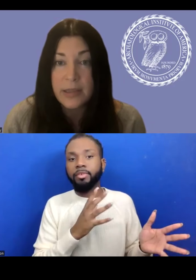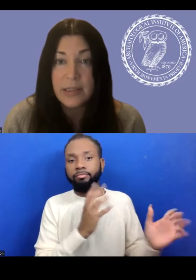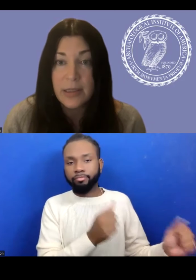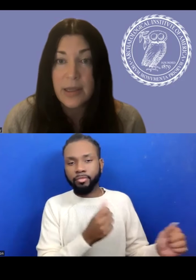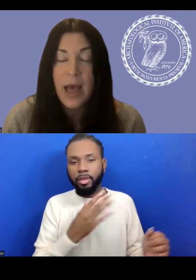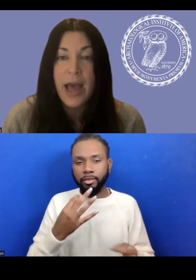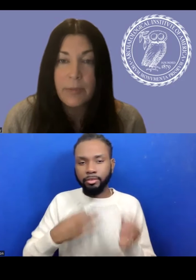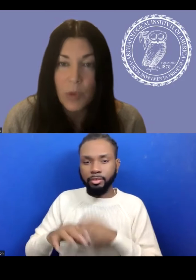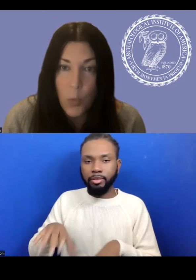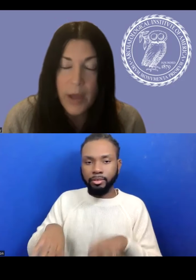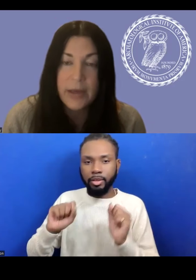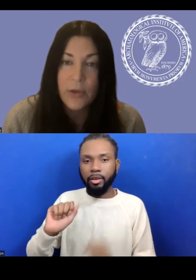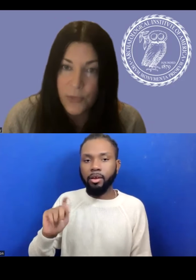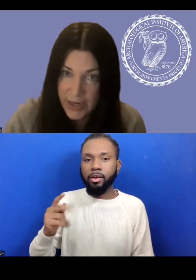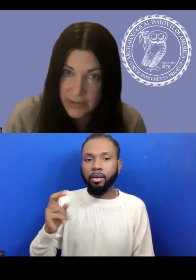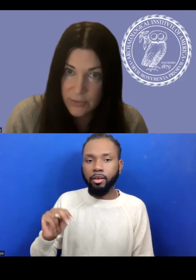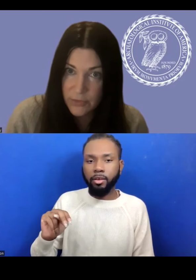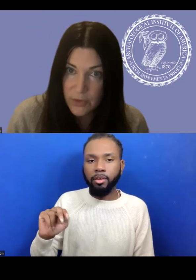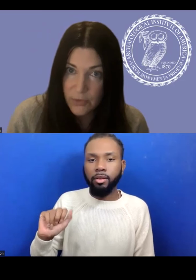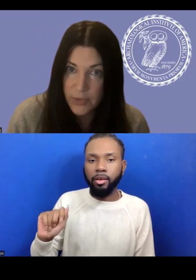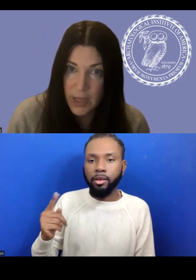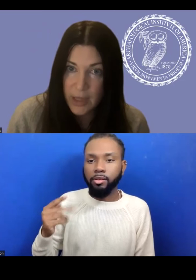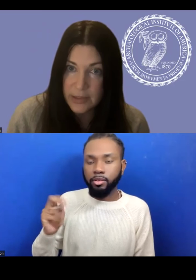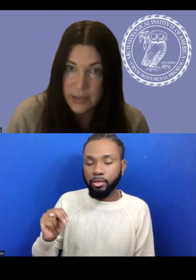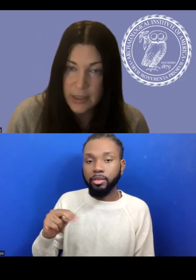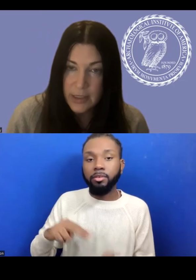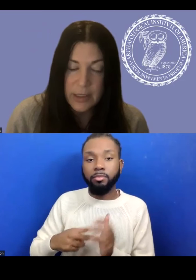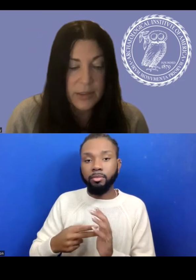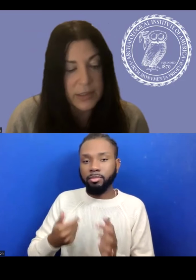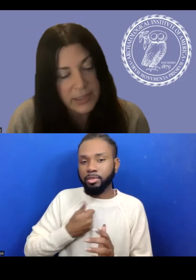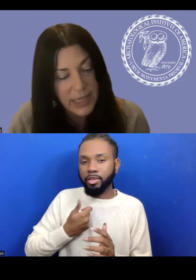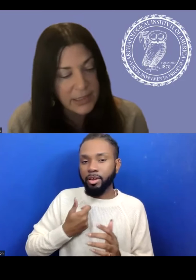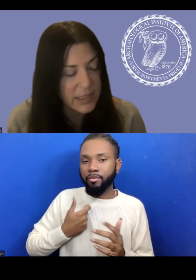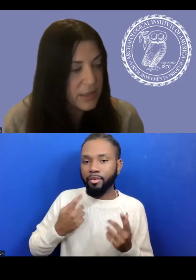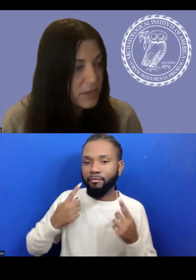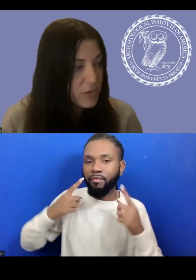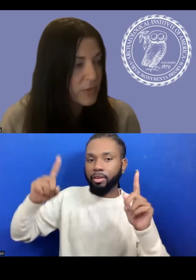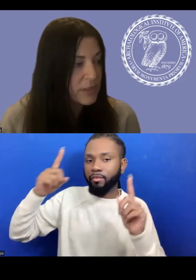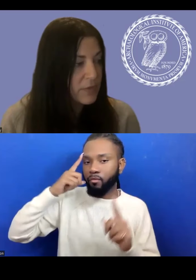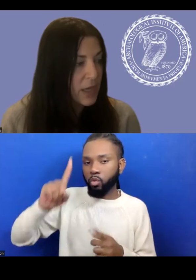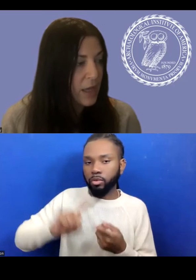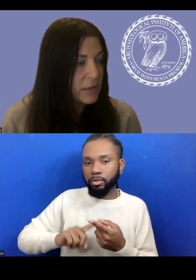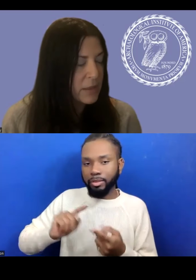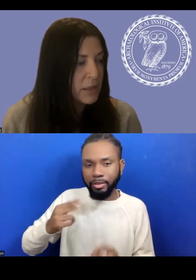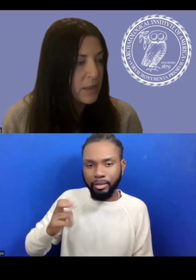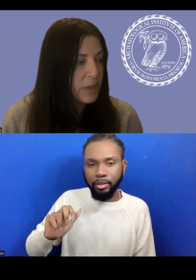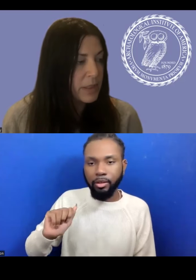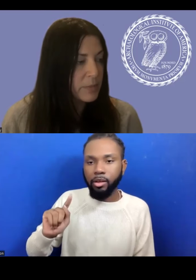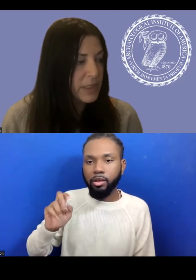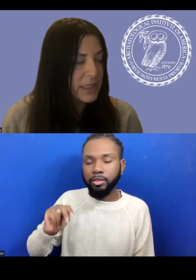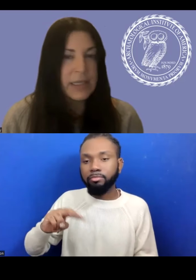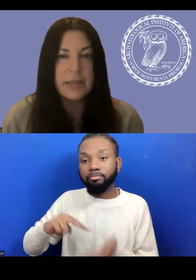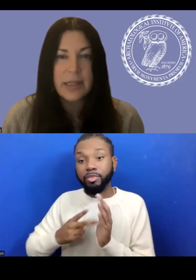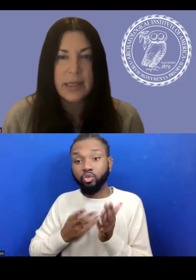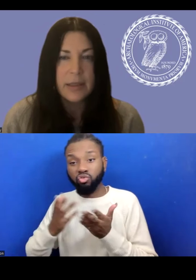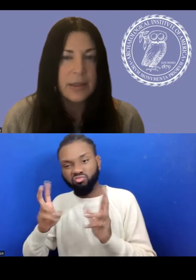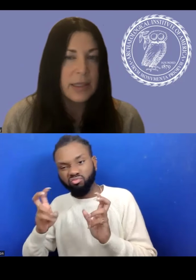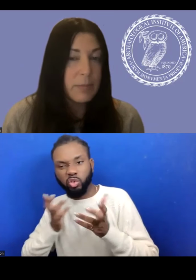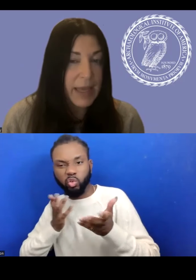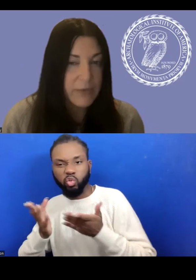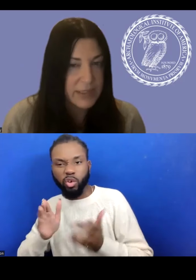the Aten. I am the one effective for the Aten. And in a sense, he's the servant of the Aten, but he is